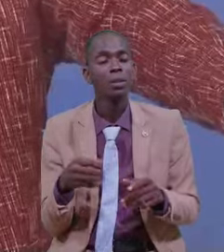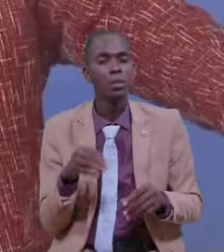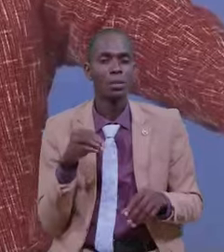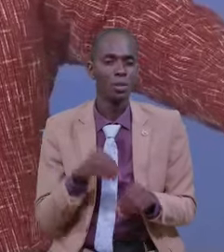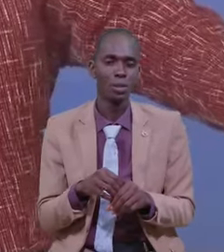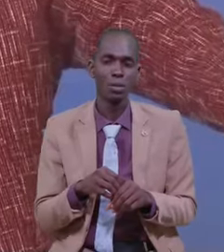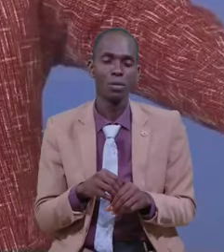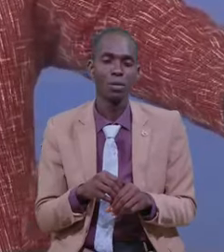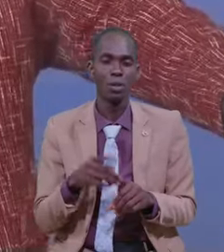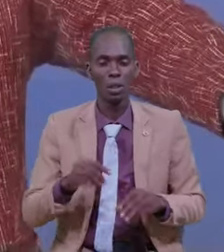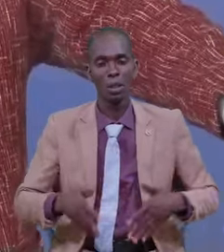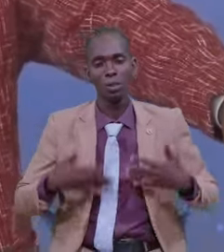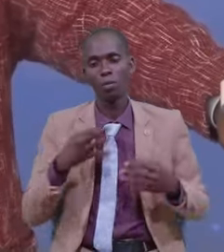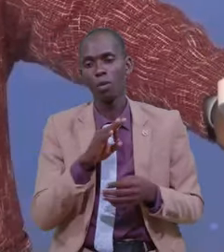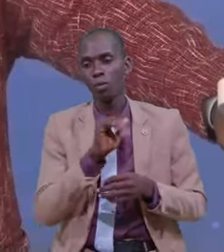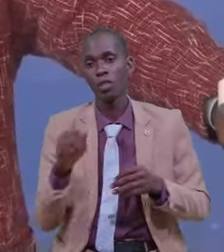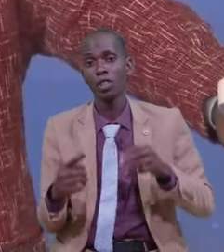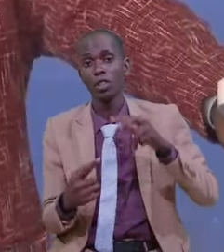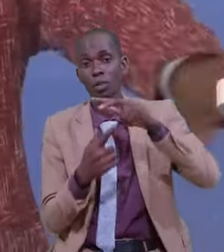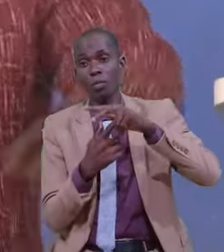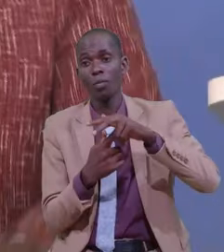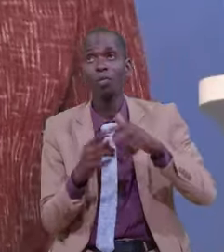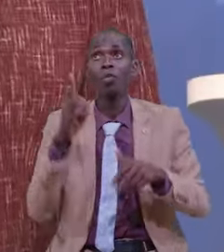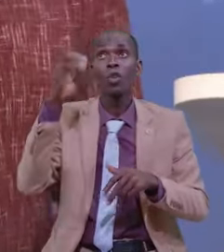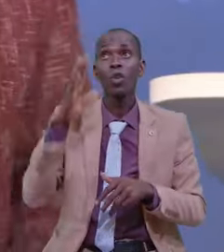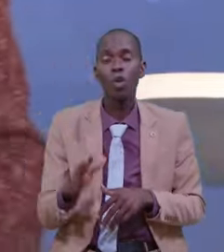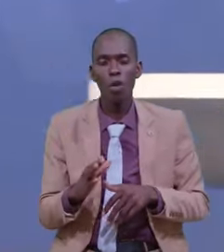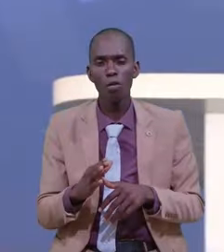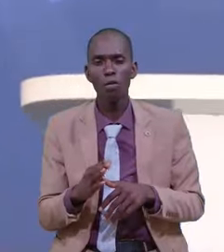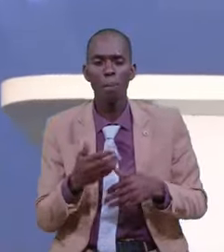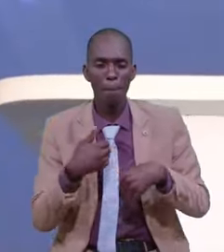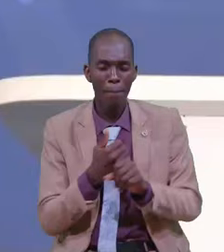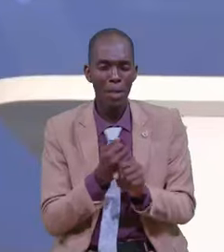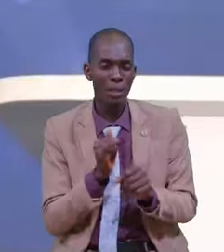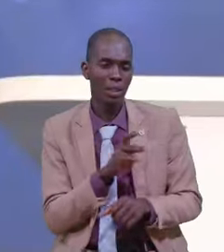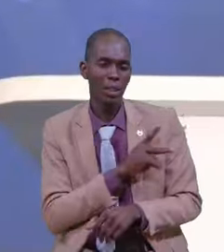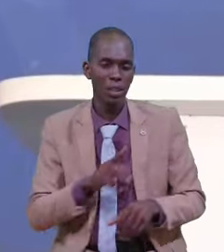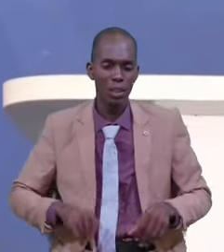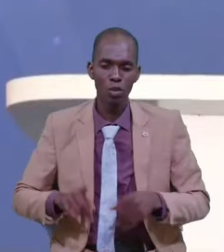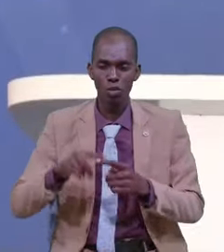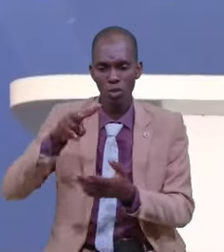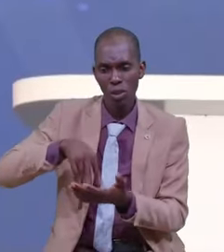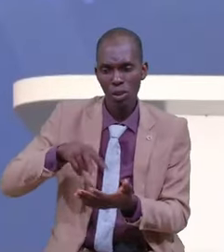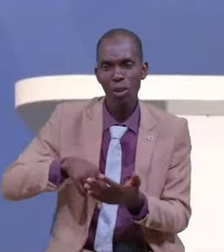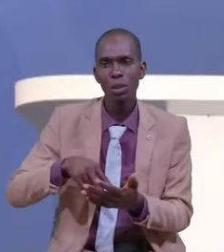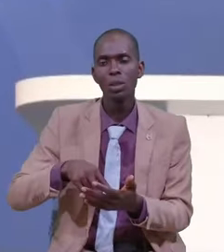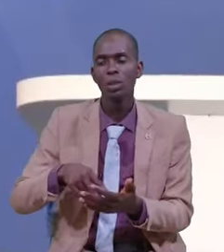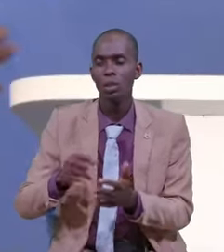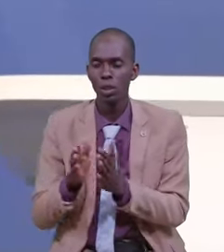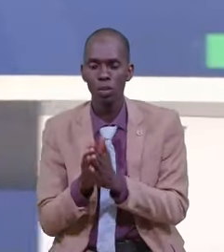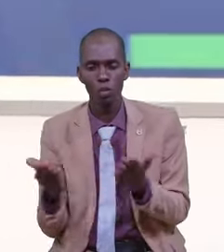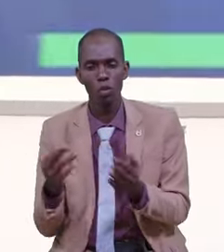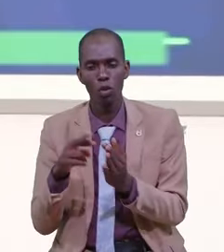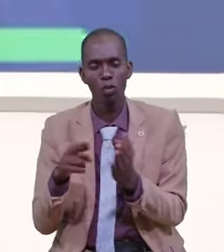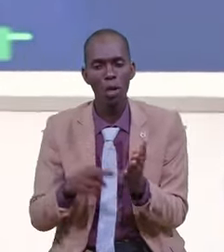God made him to read what he read about Mordecai. He had